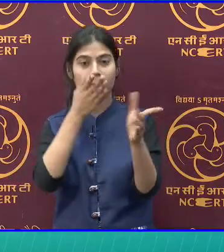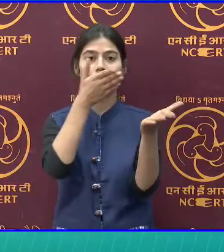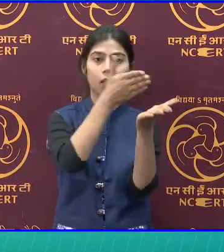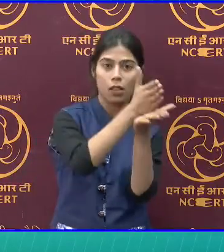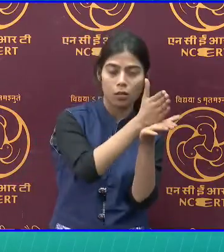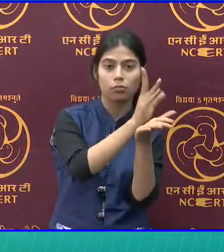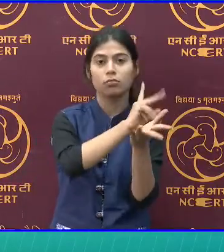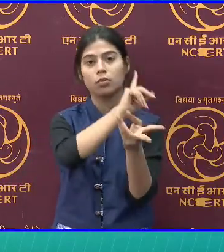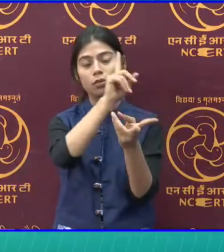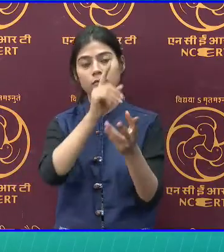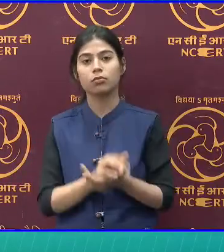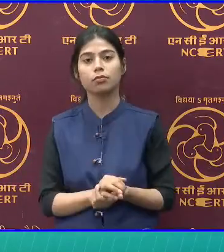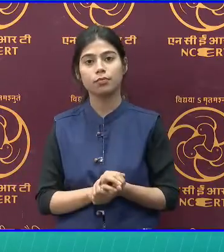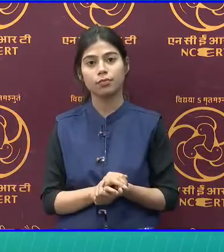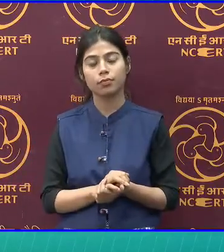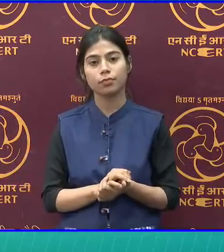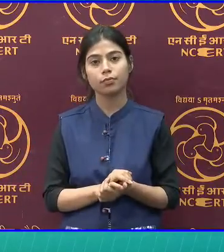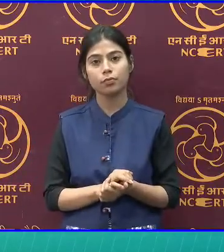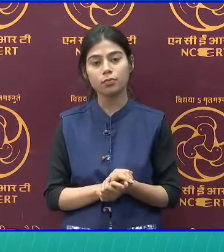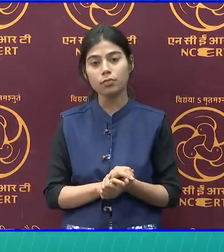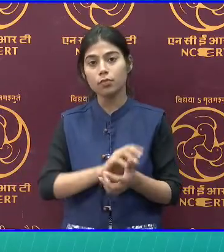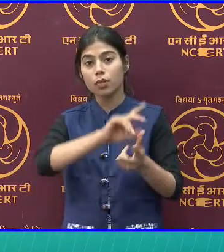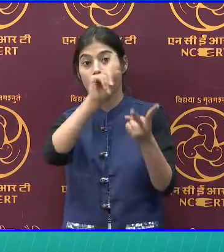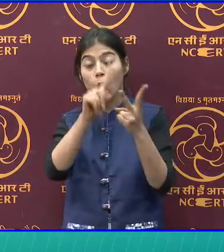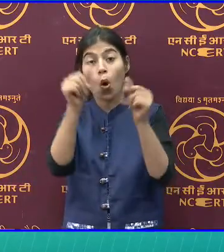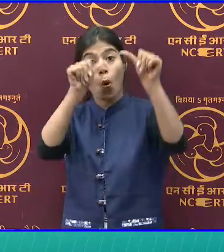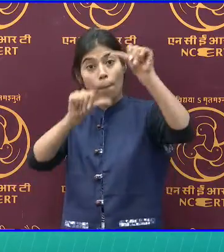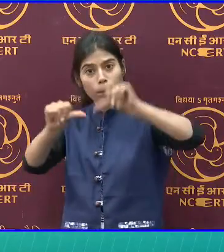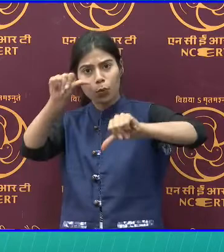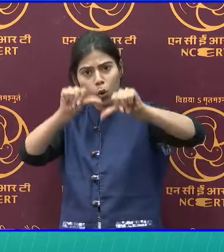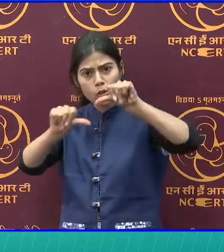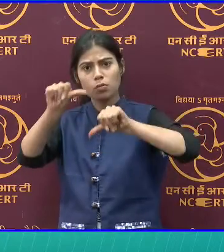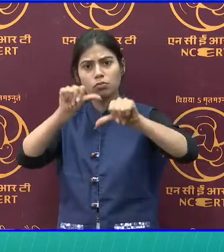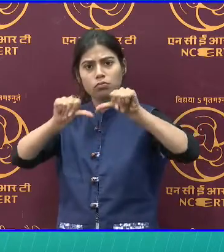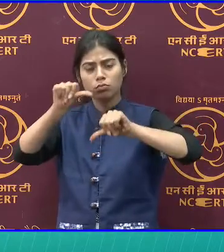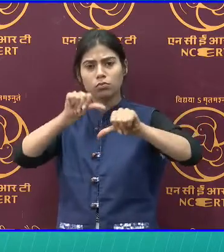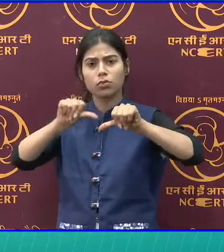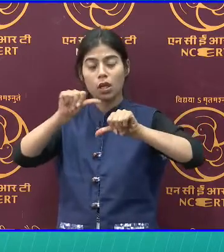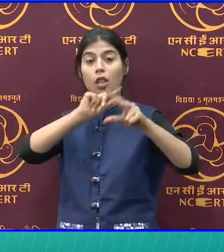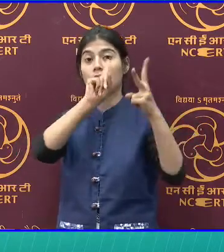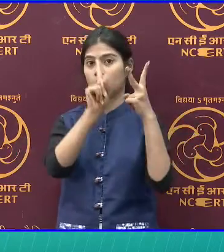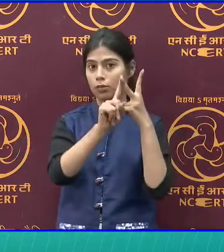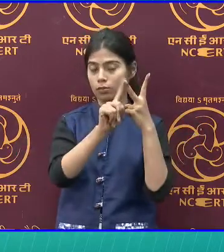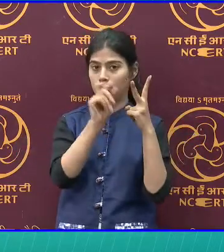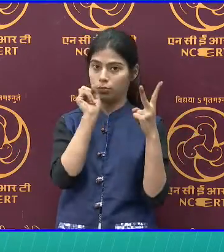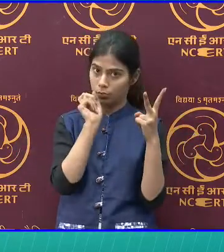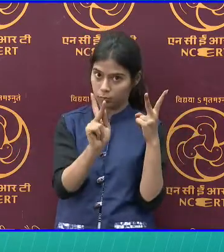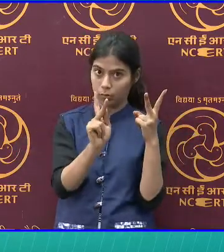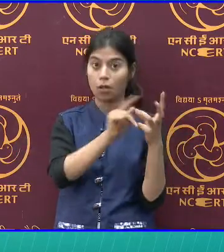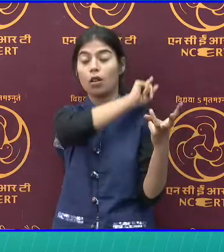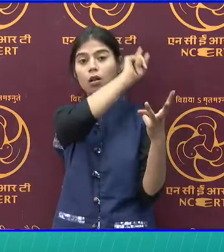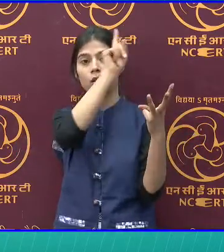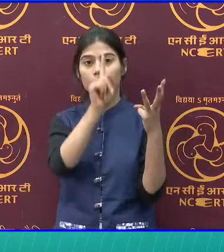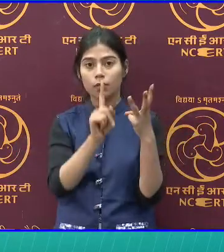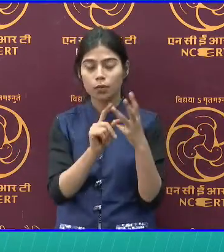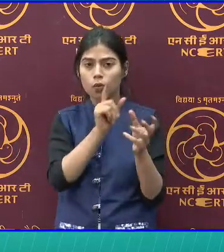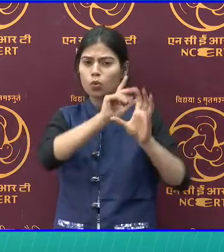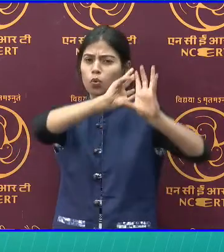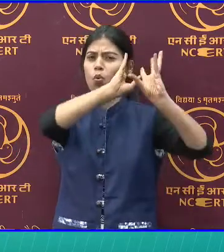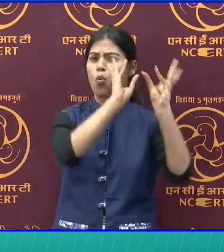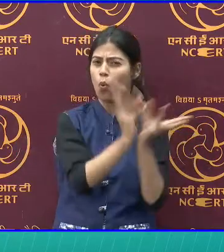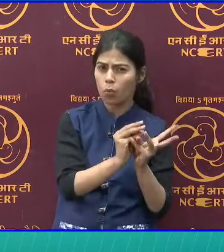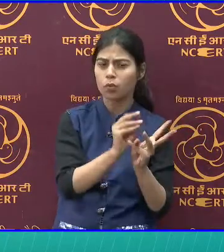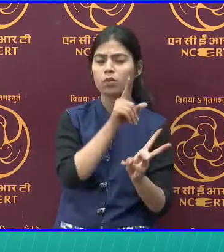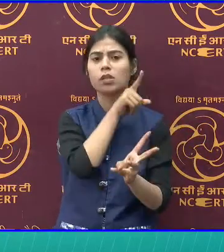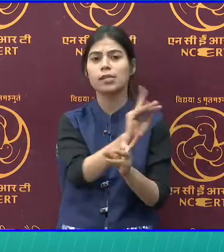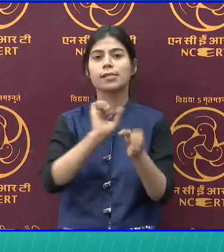nature, it's called primary sector activity. Right. So when you are processing into further, it is secondary activities. And all the activities that